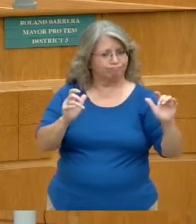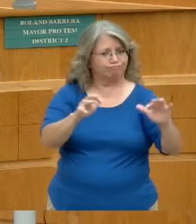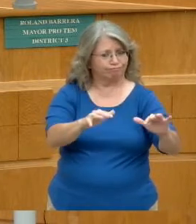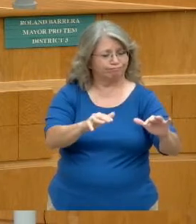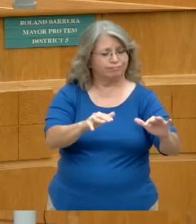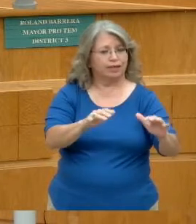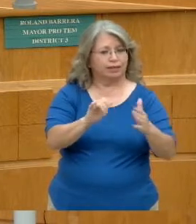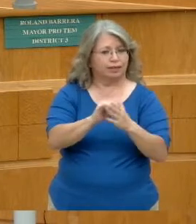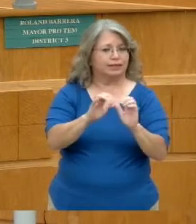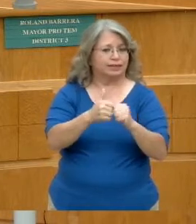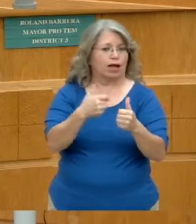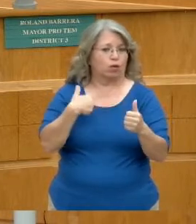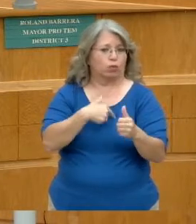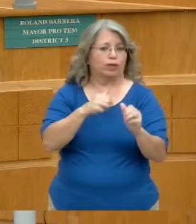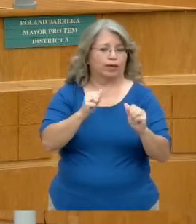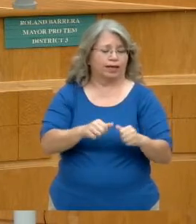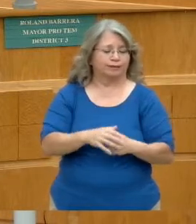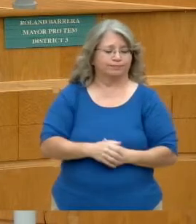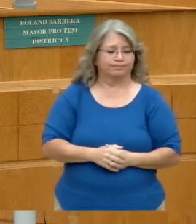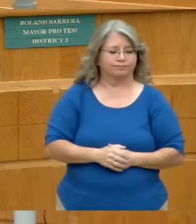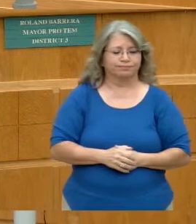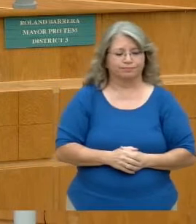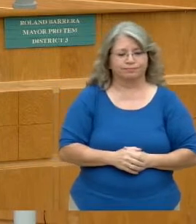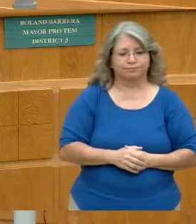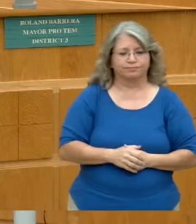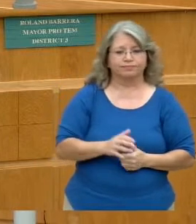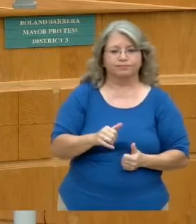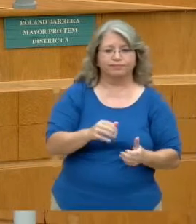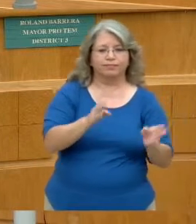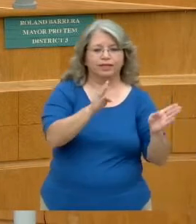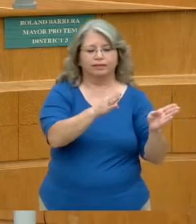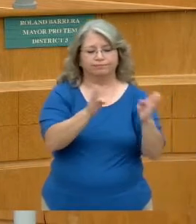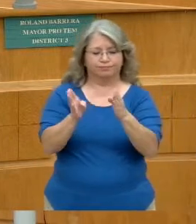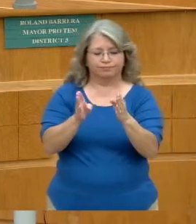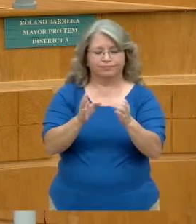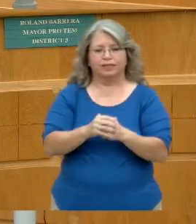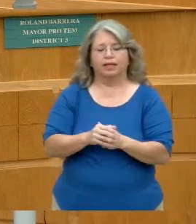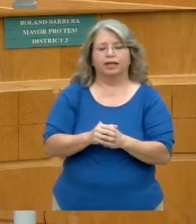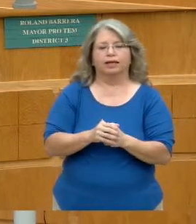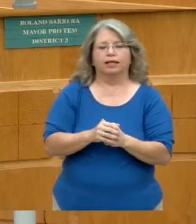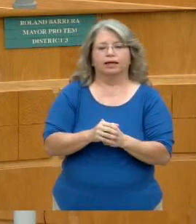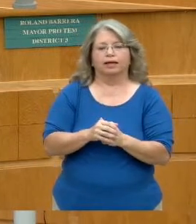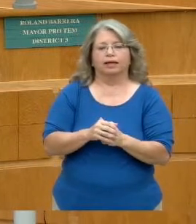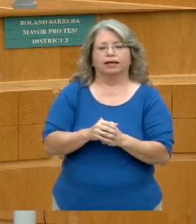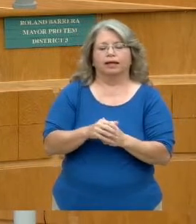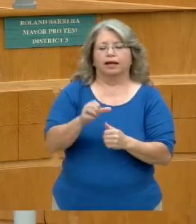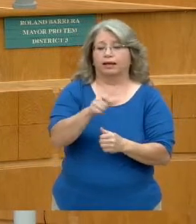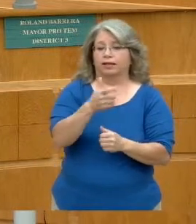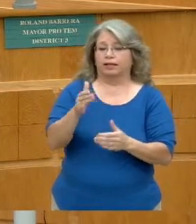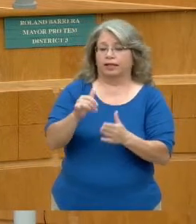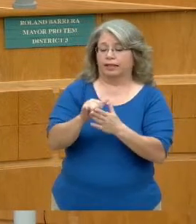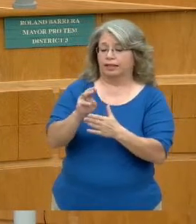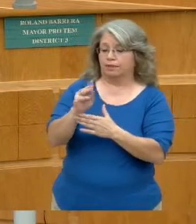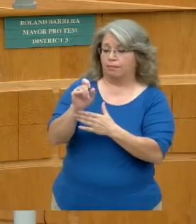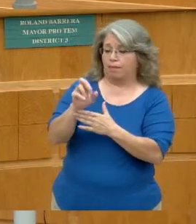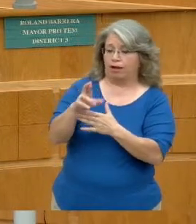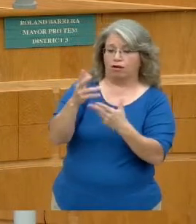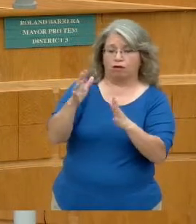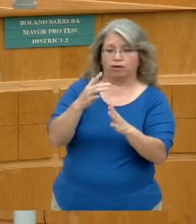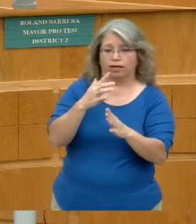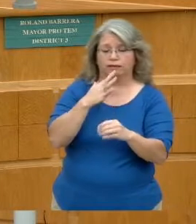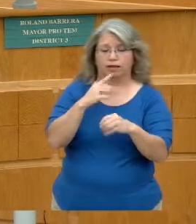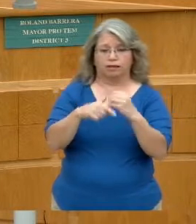that. Let's pivot to some of the interesting items of the day that Manager Zanoni mentioned earlier, and that's the